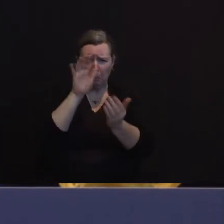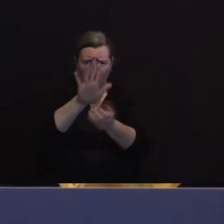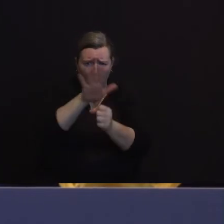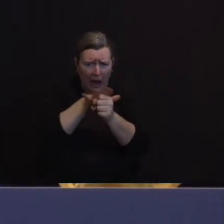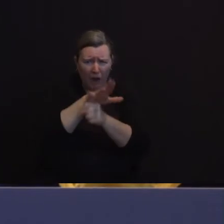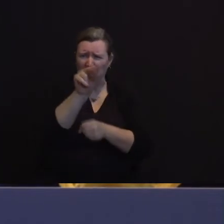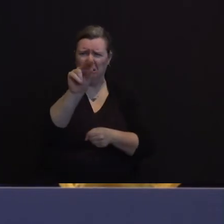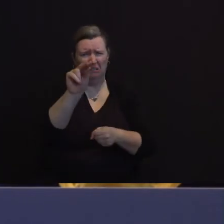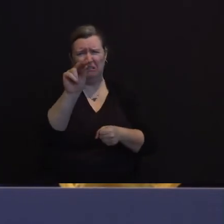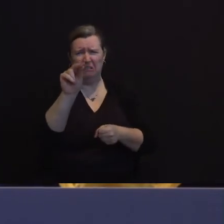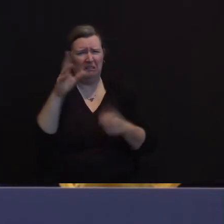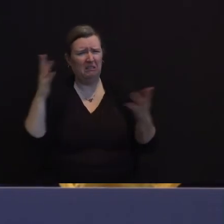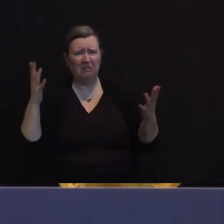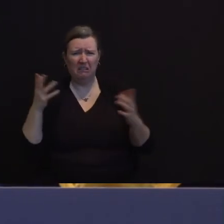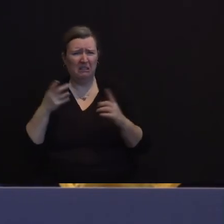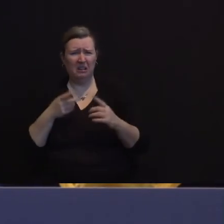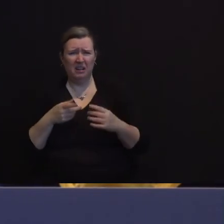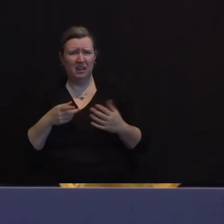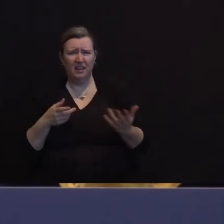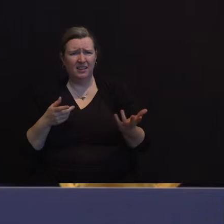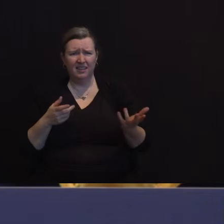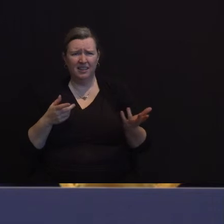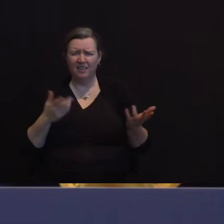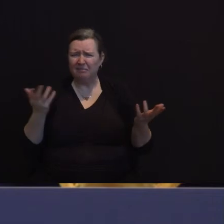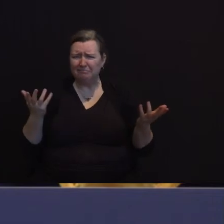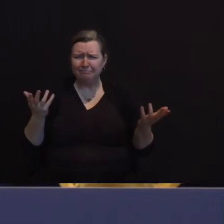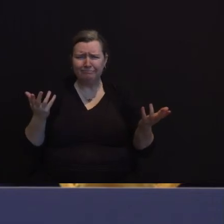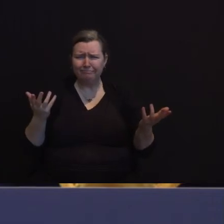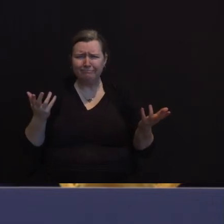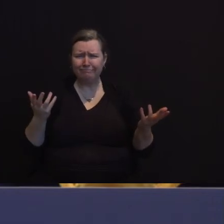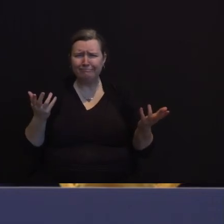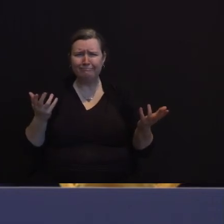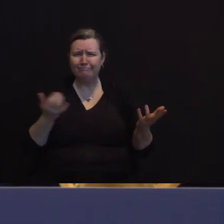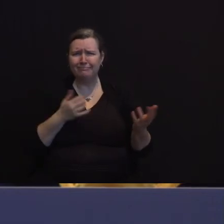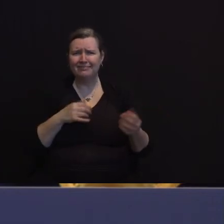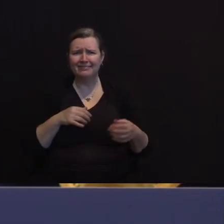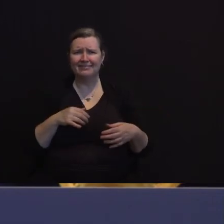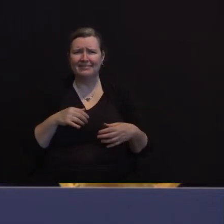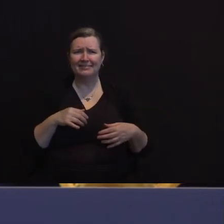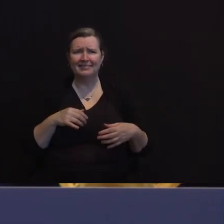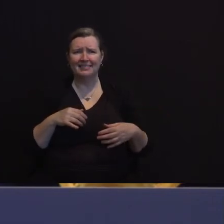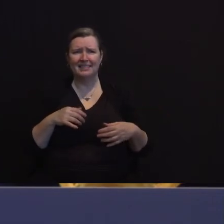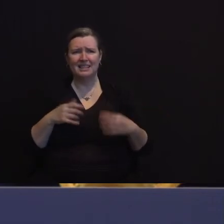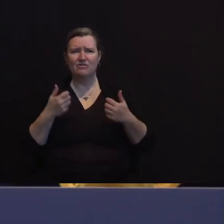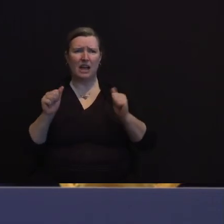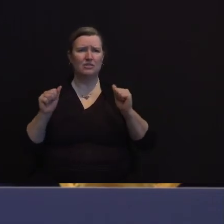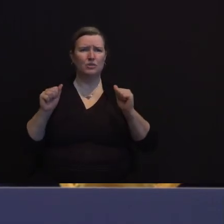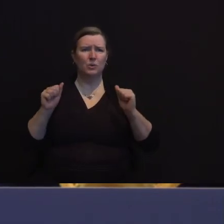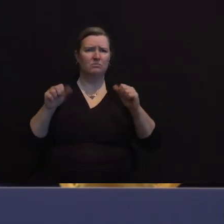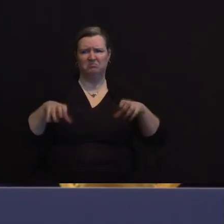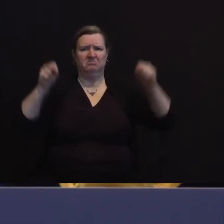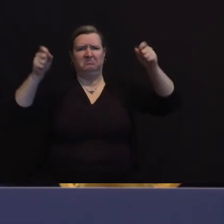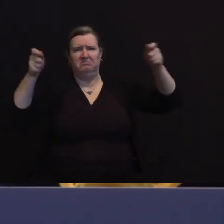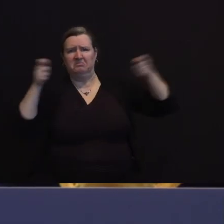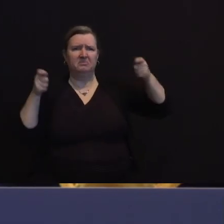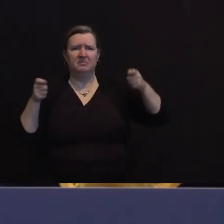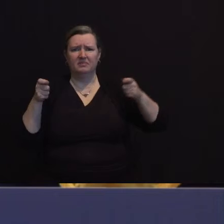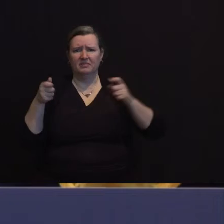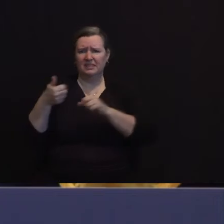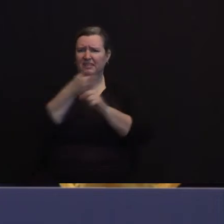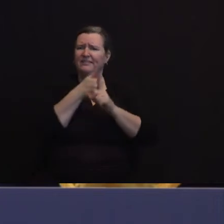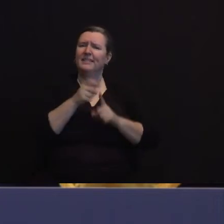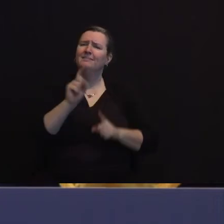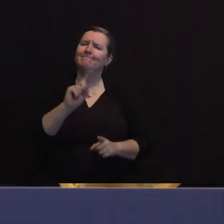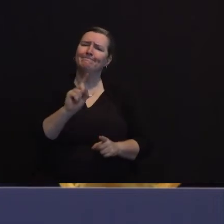county leaders about this apparent overstep in what they're trying to do? And third and final